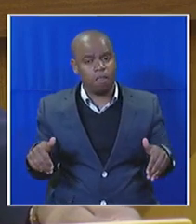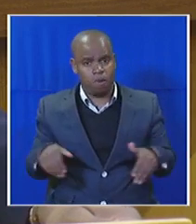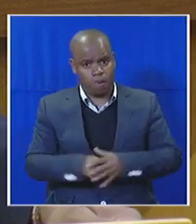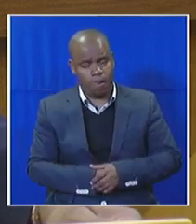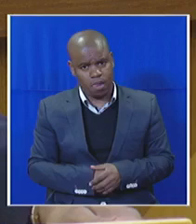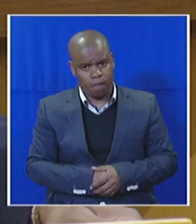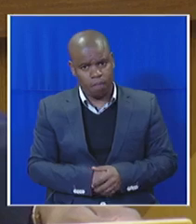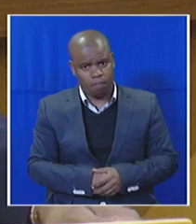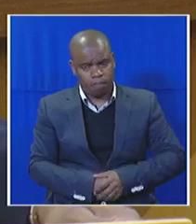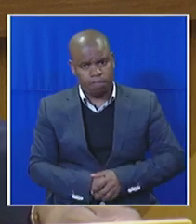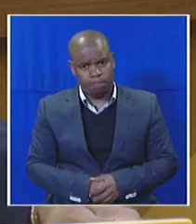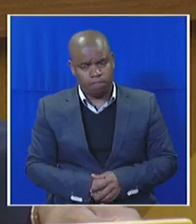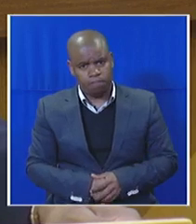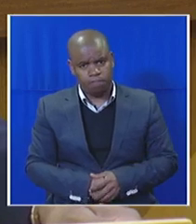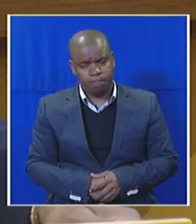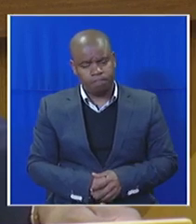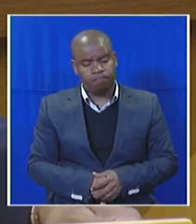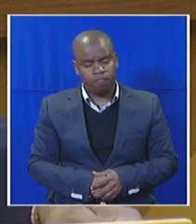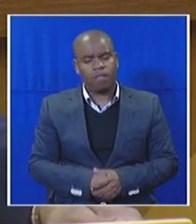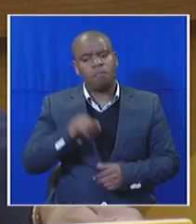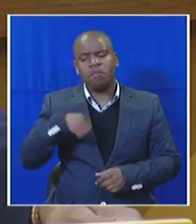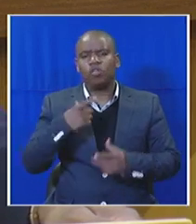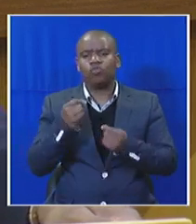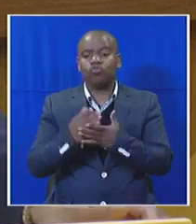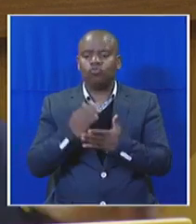elifanele. Ngingenaphi ke mina lapho?